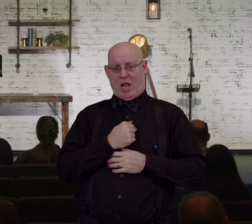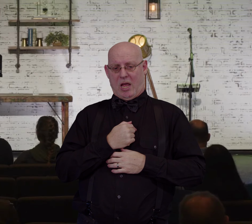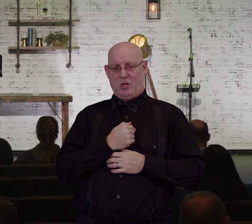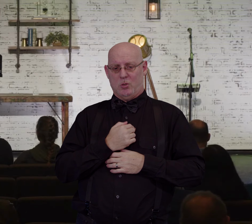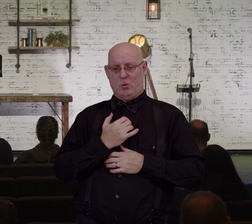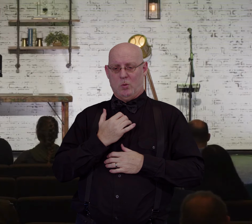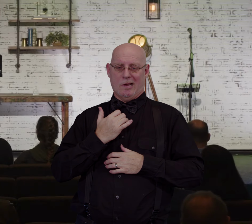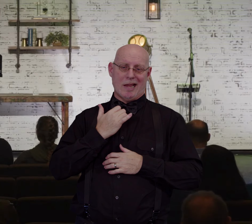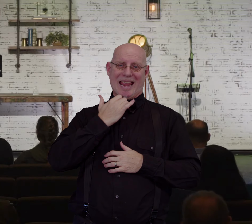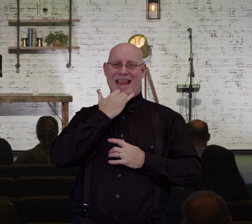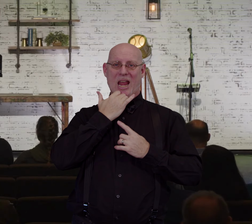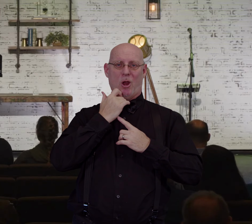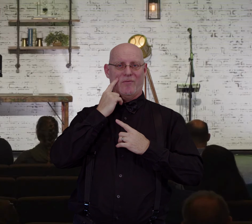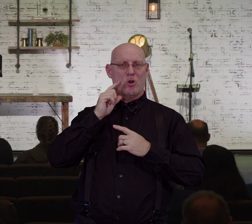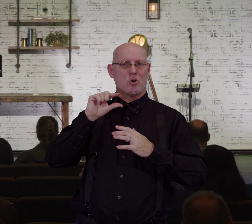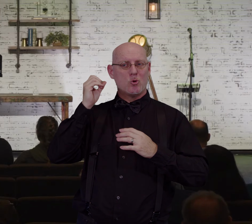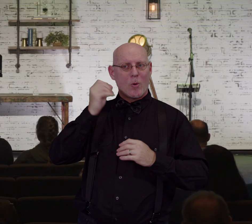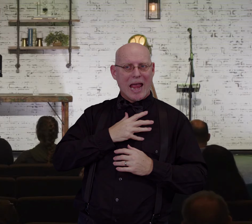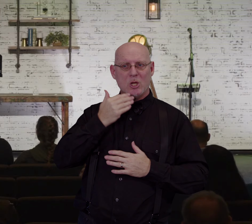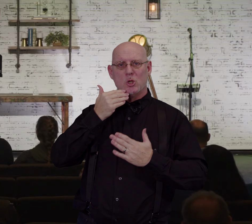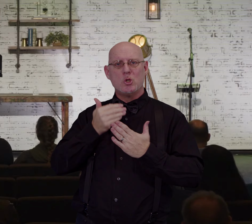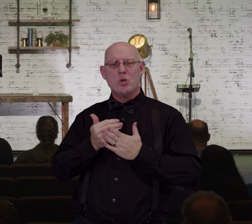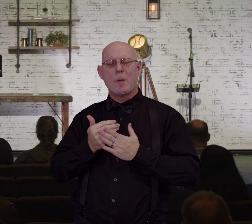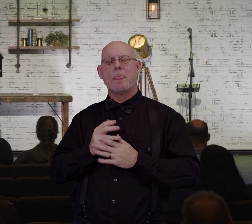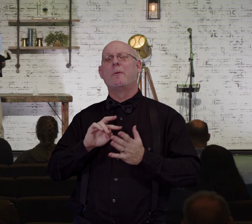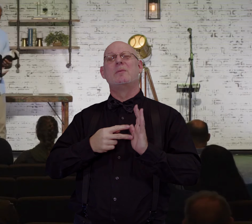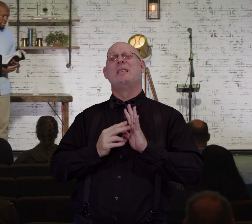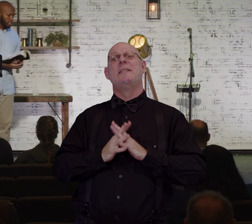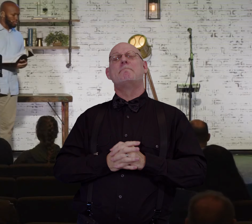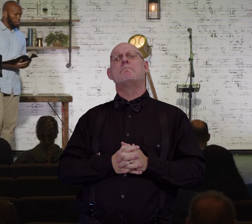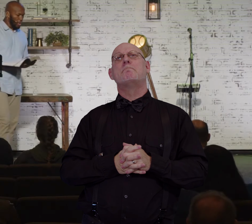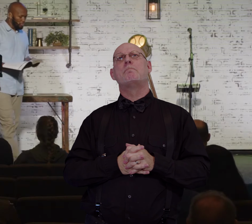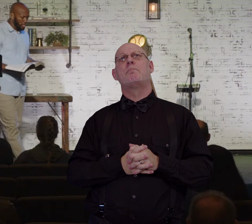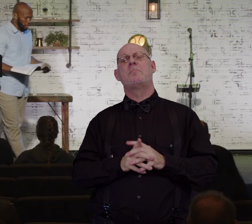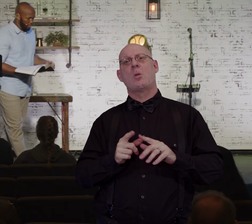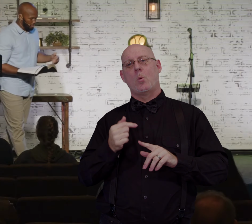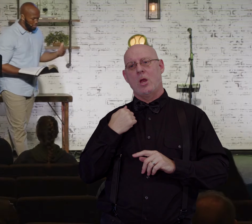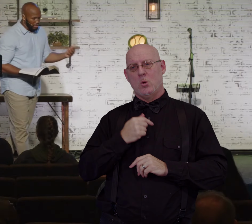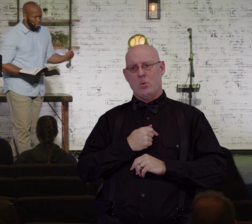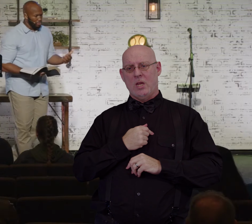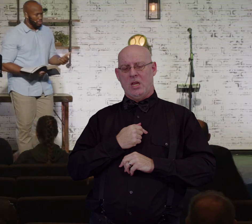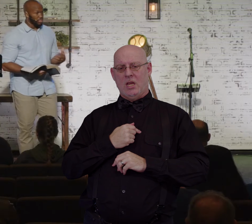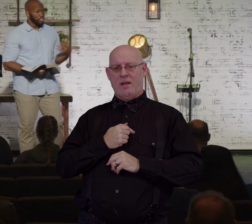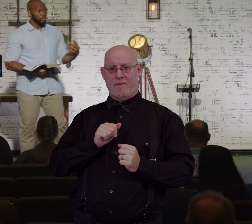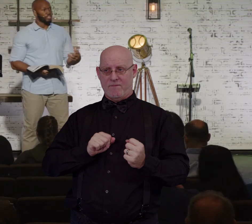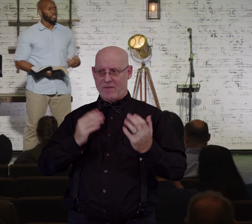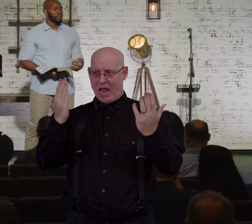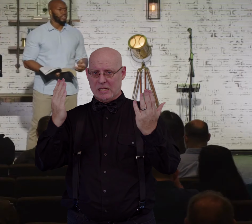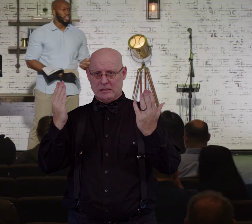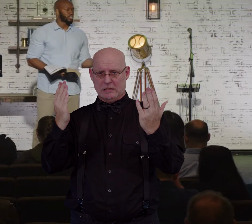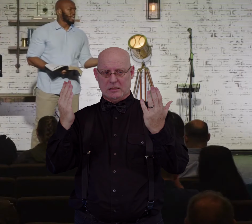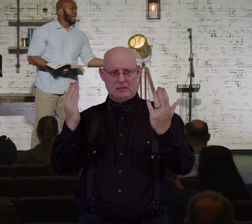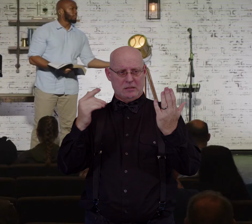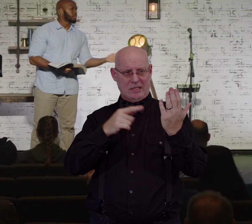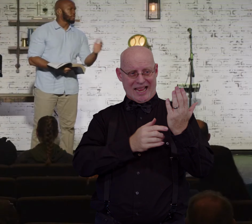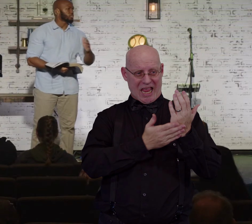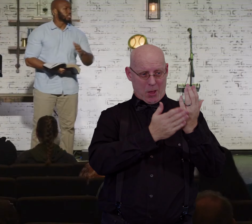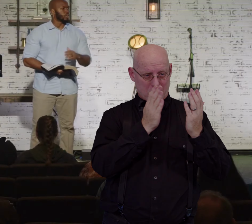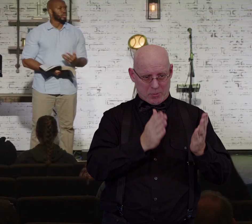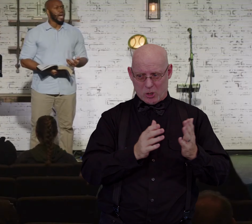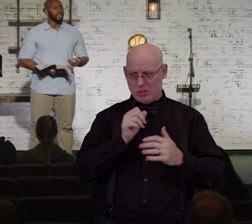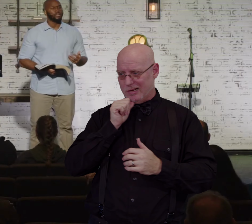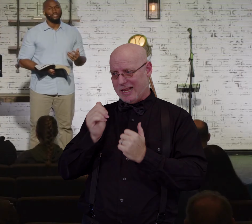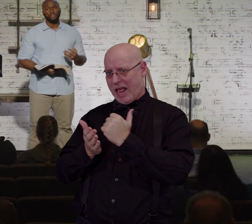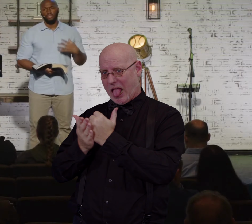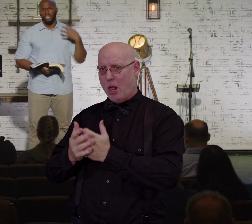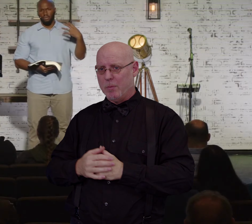to err on the side of grace and good. And so what I mean by that is, when we are placed with a situation of, should I help this person